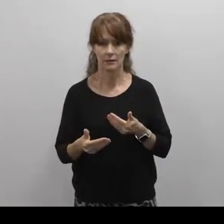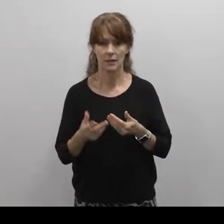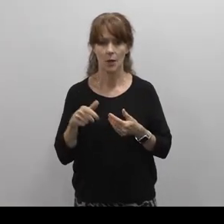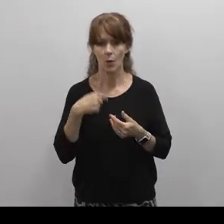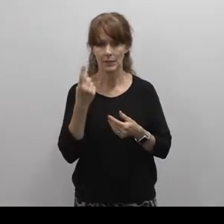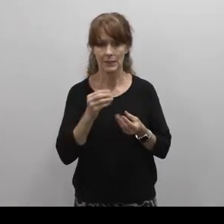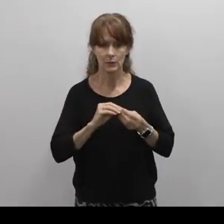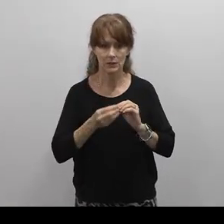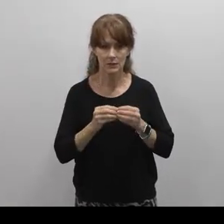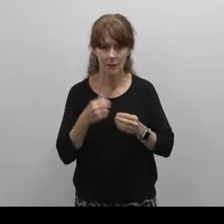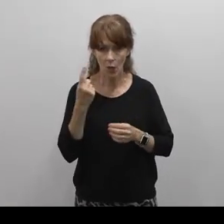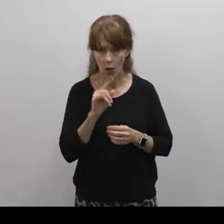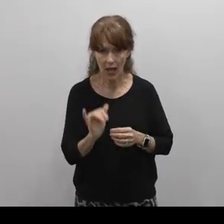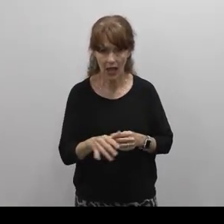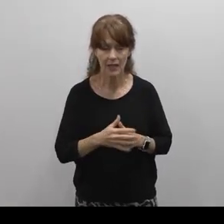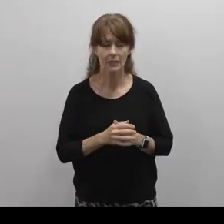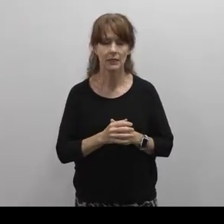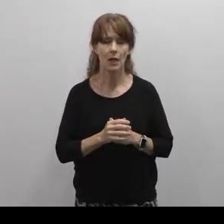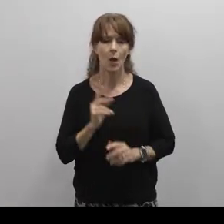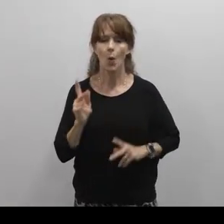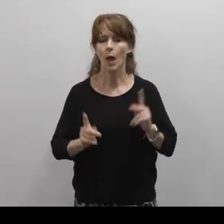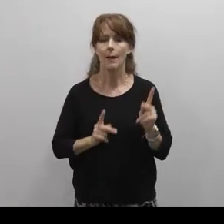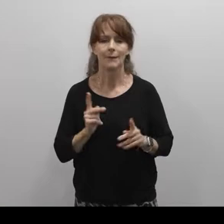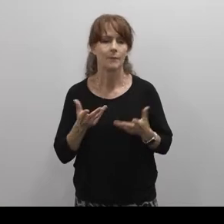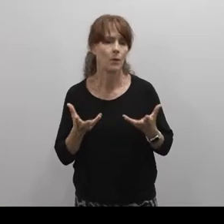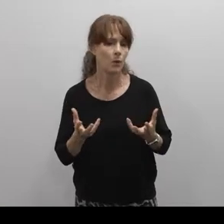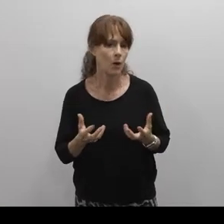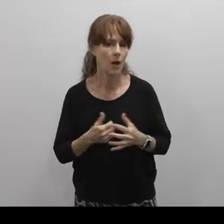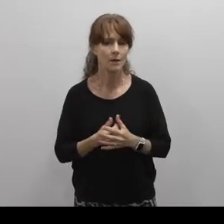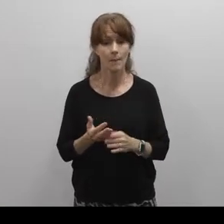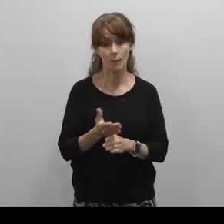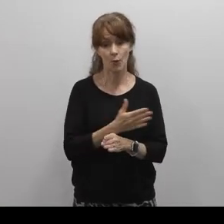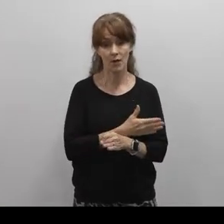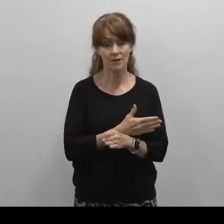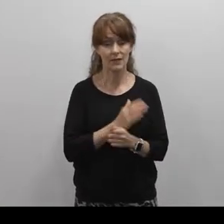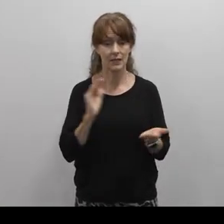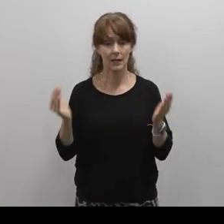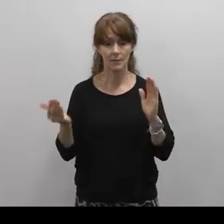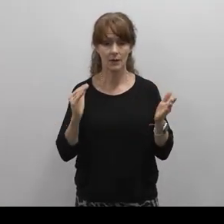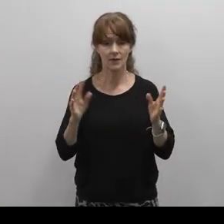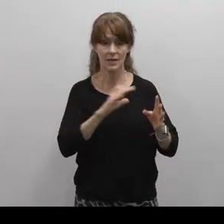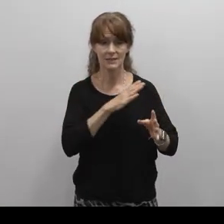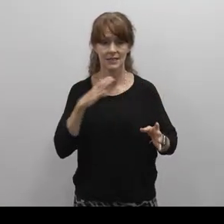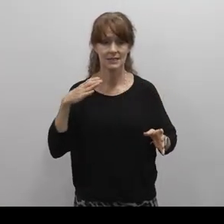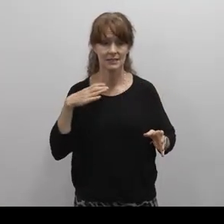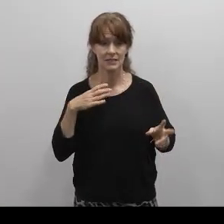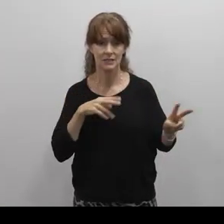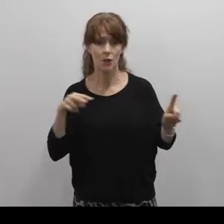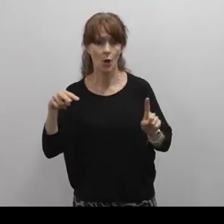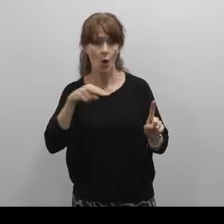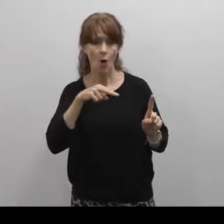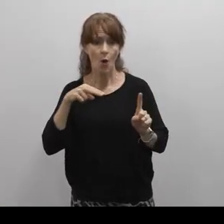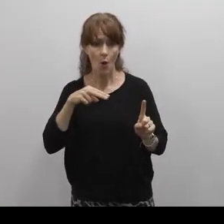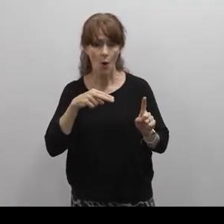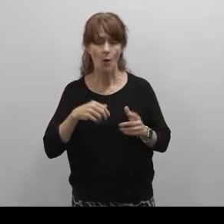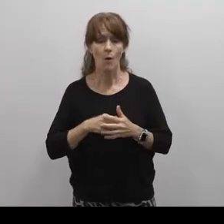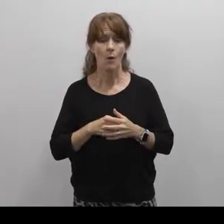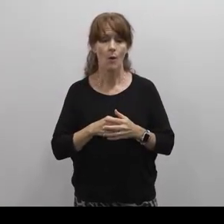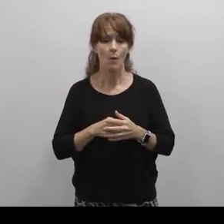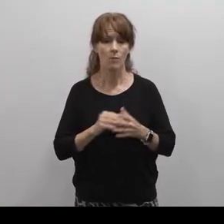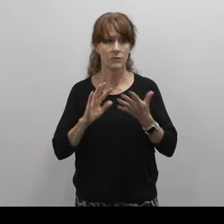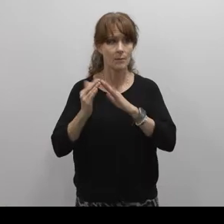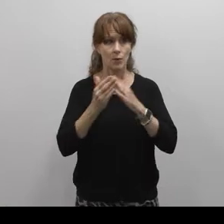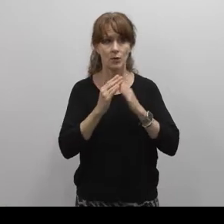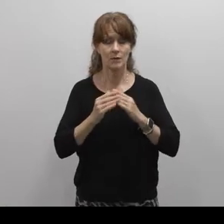look like? What type of folks are we looking for? Previously, I gave a comparison of our Citizens Oversight Committee only because of, you know,